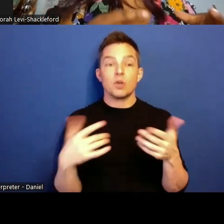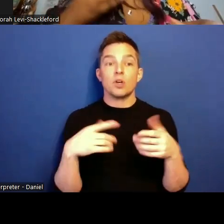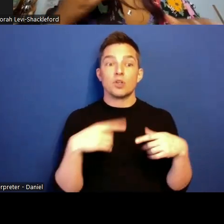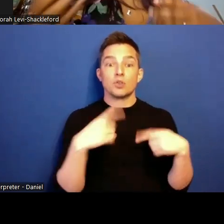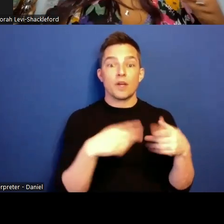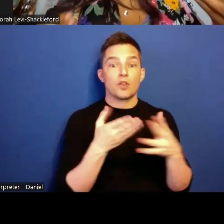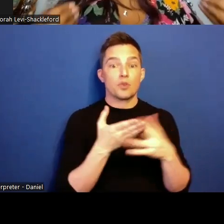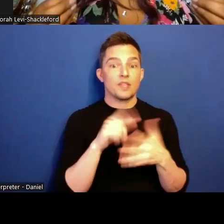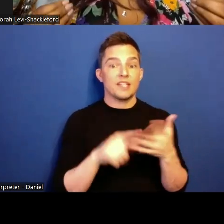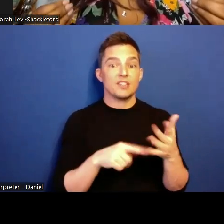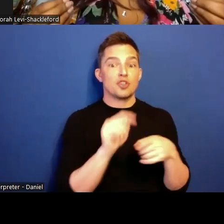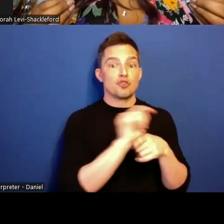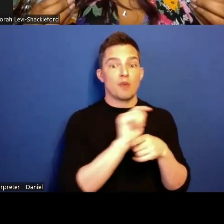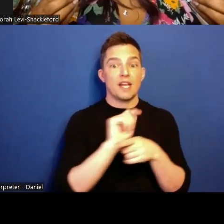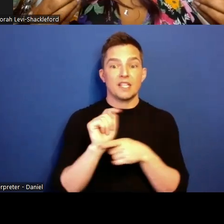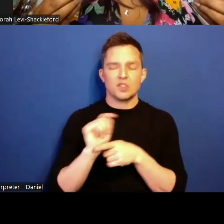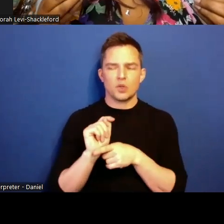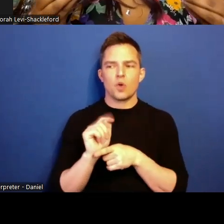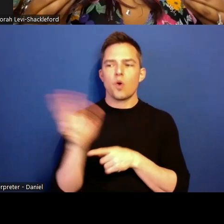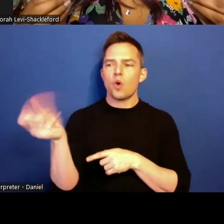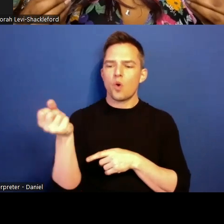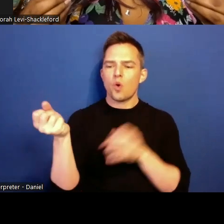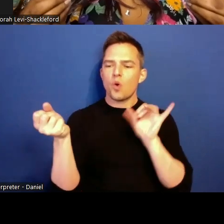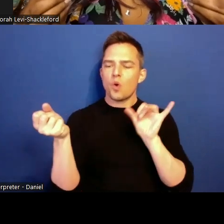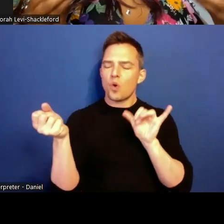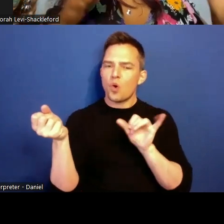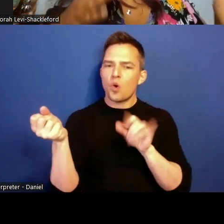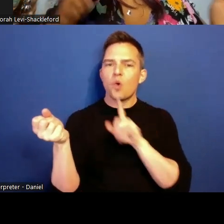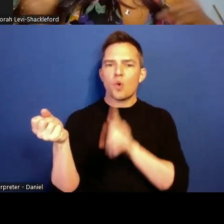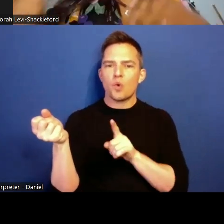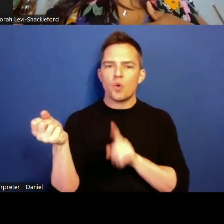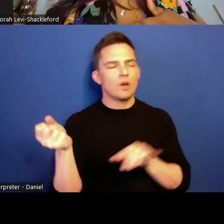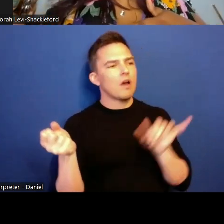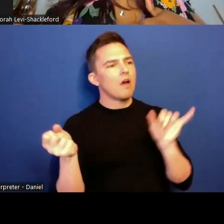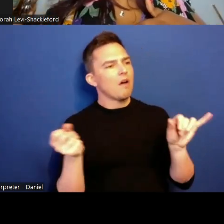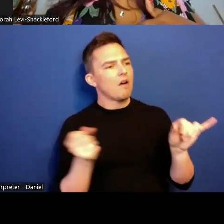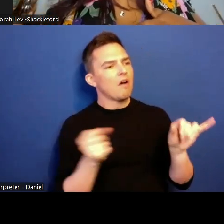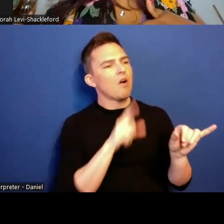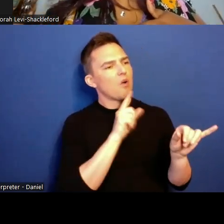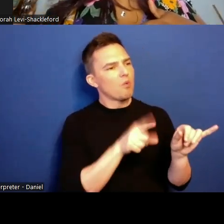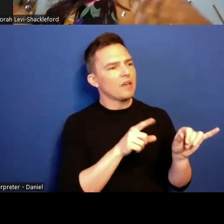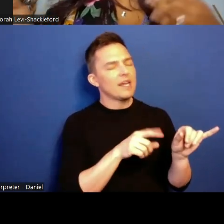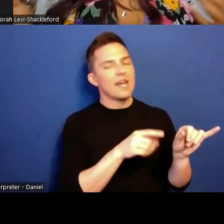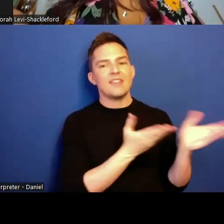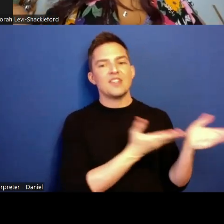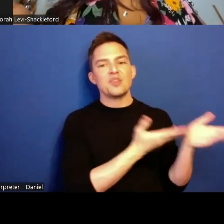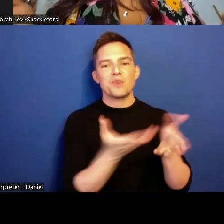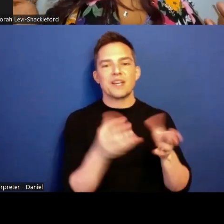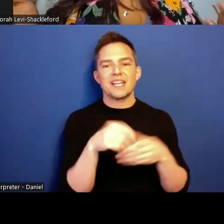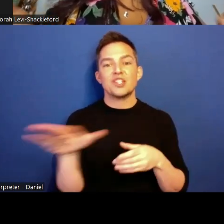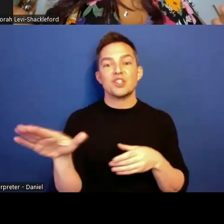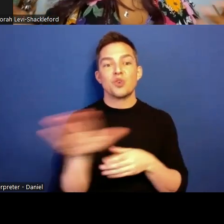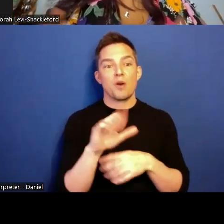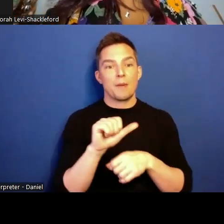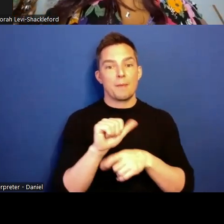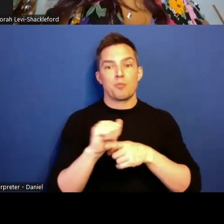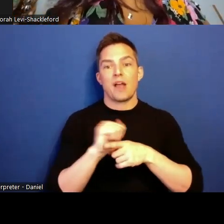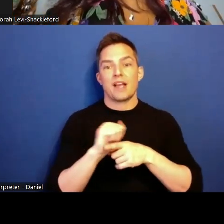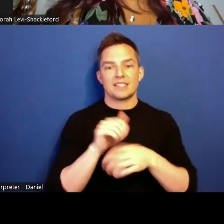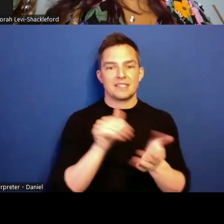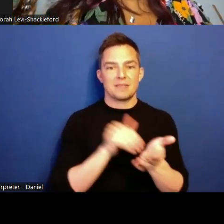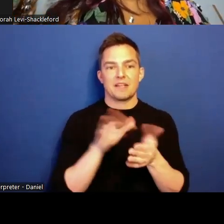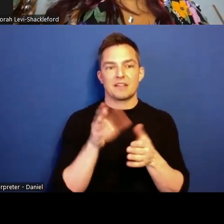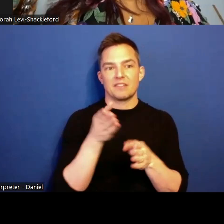and you kind of hold on to those thoughts, and then you carry that into your practice, and it makes a difference in